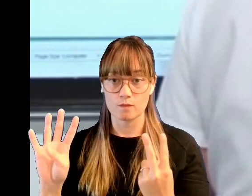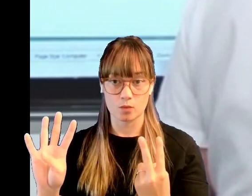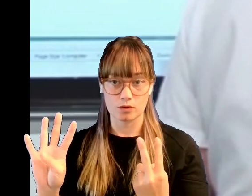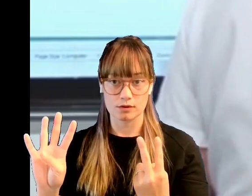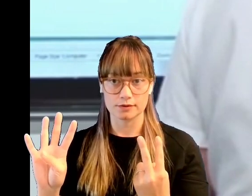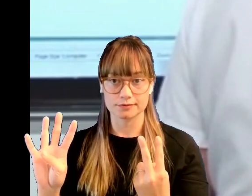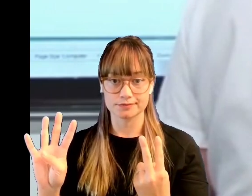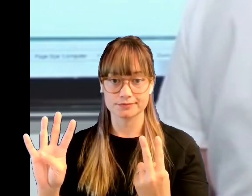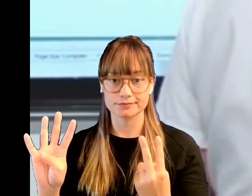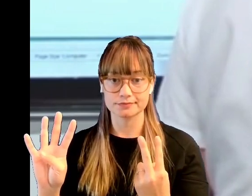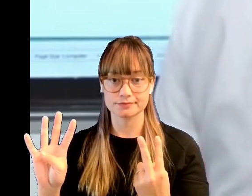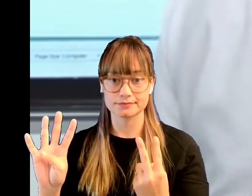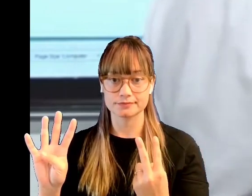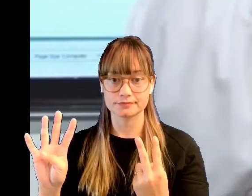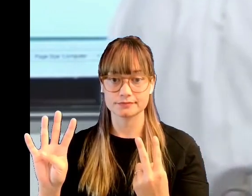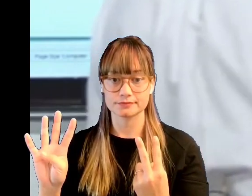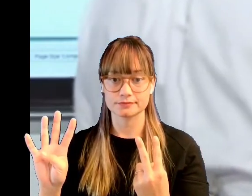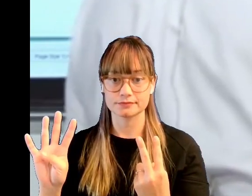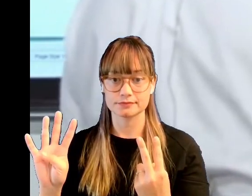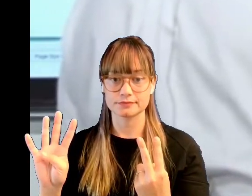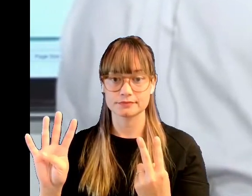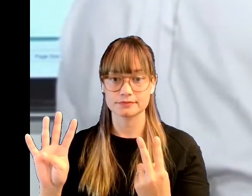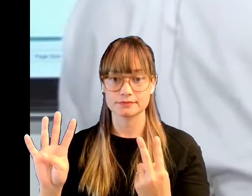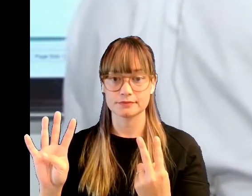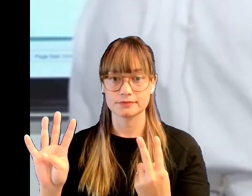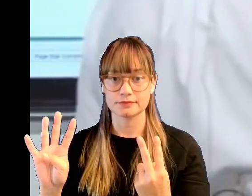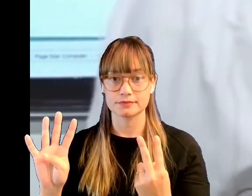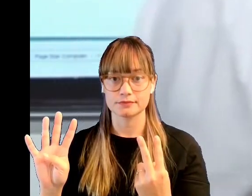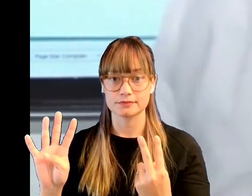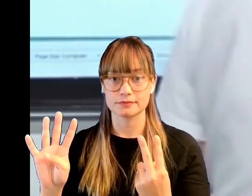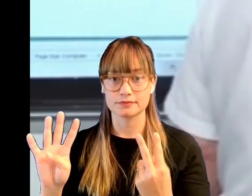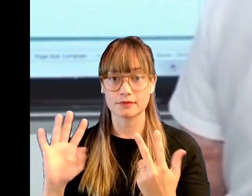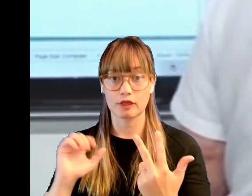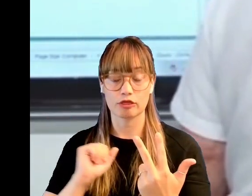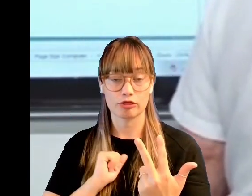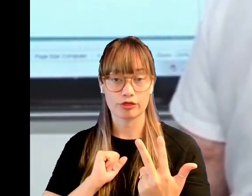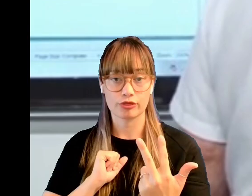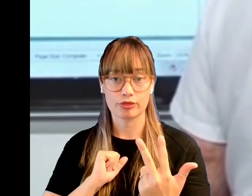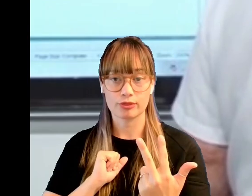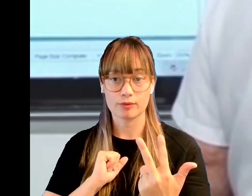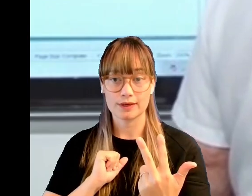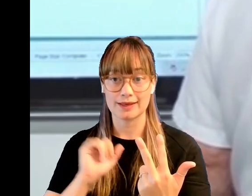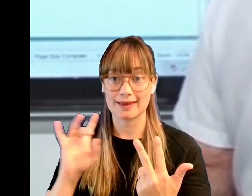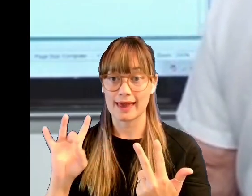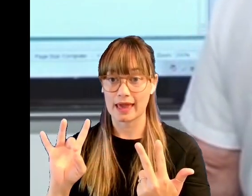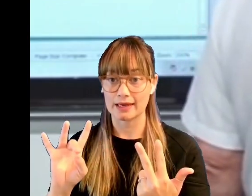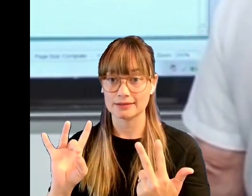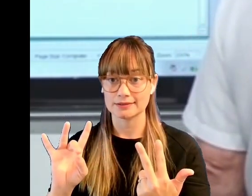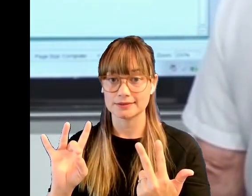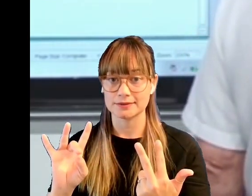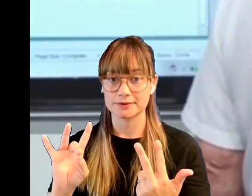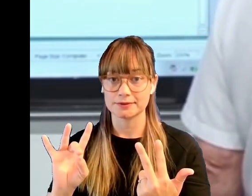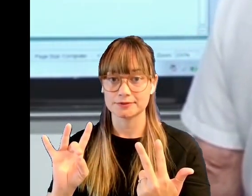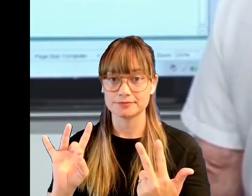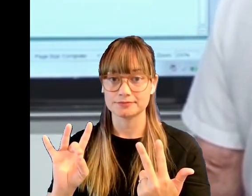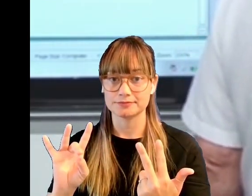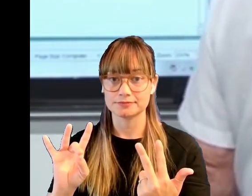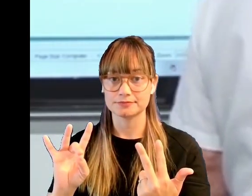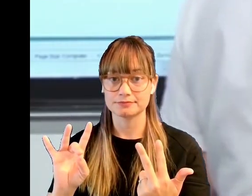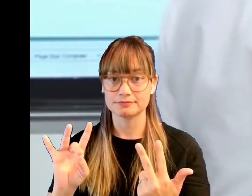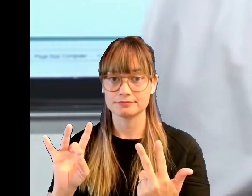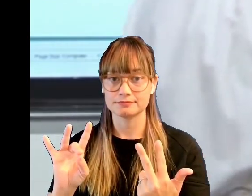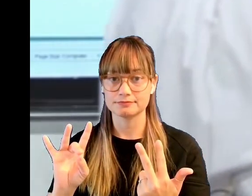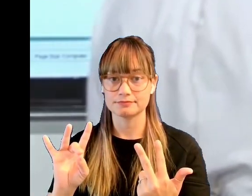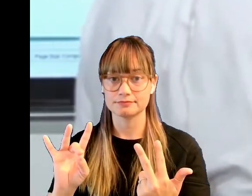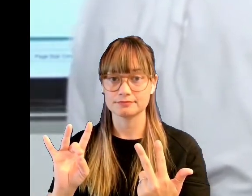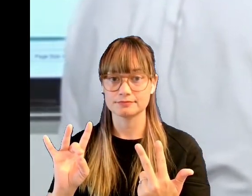is 4, which would be about here. When x is 3, y would be 8, which would be about